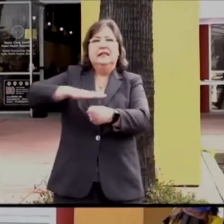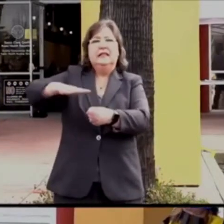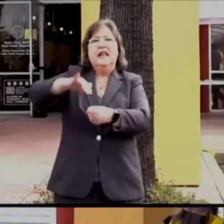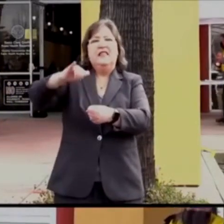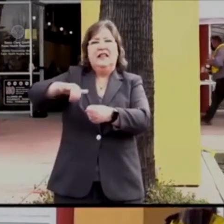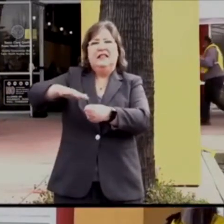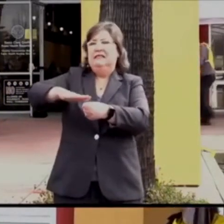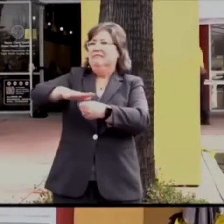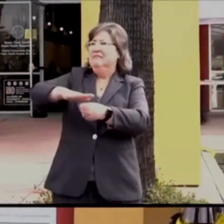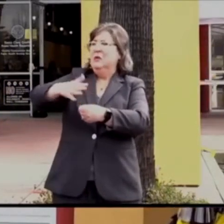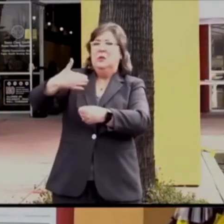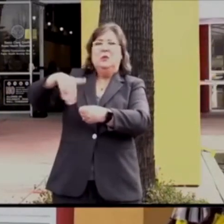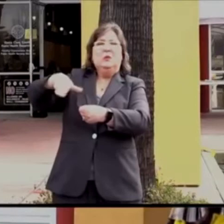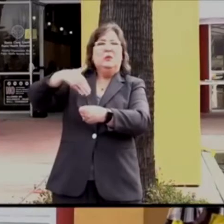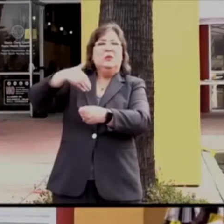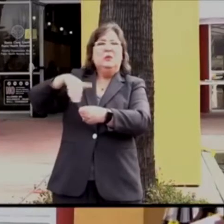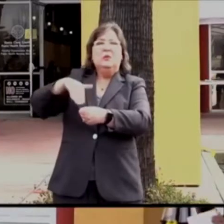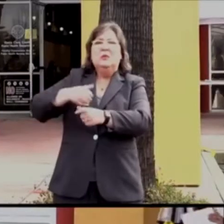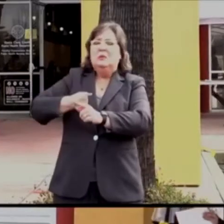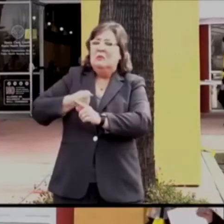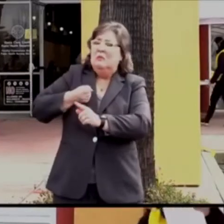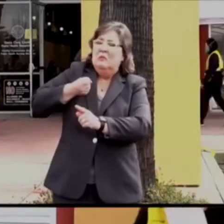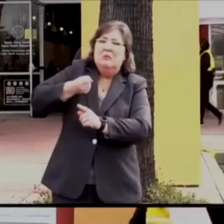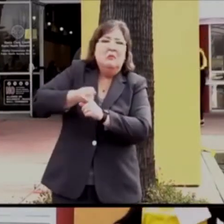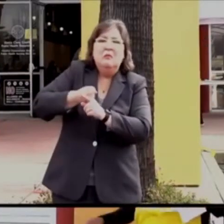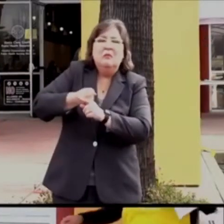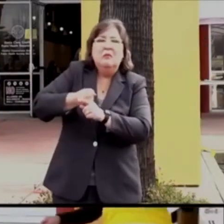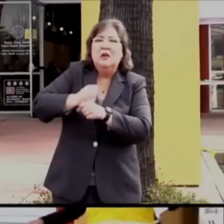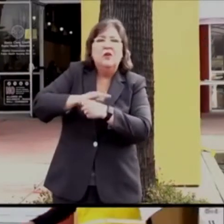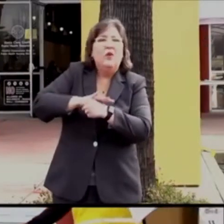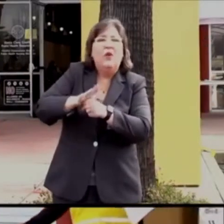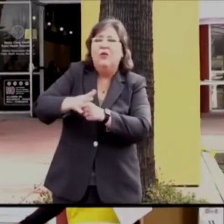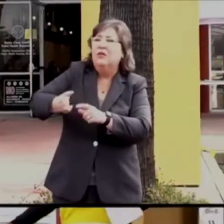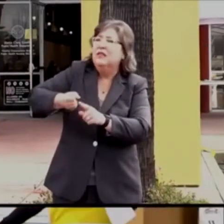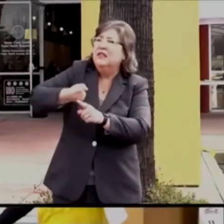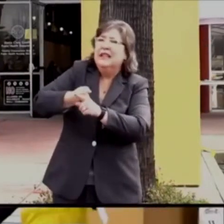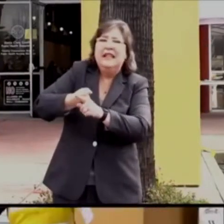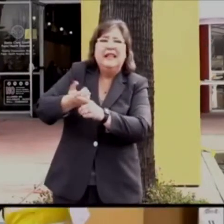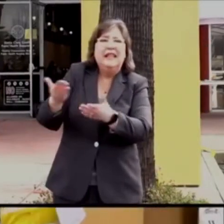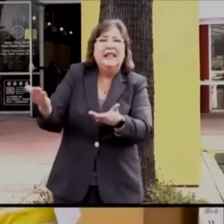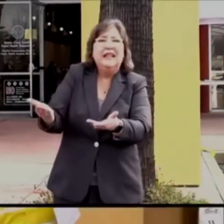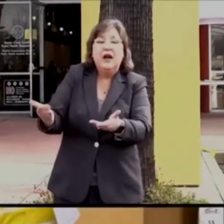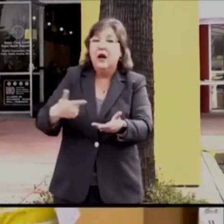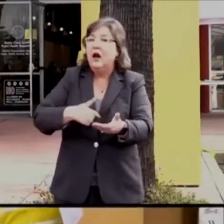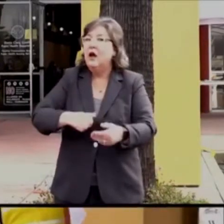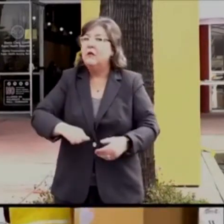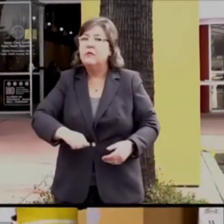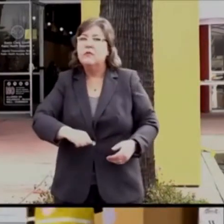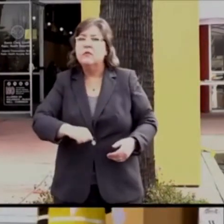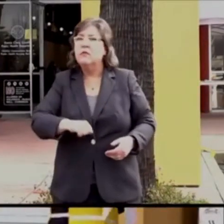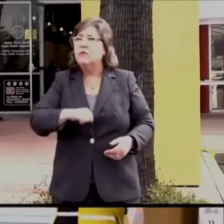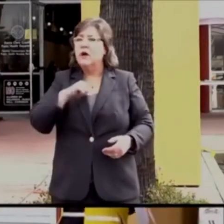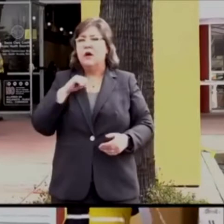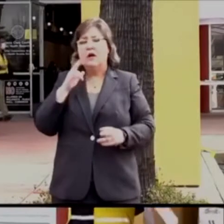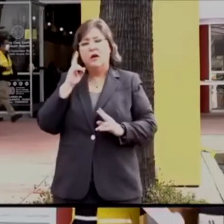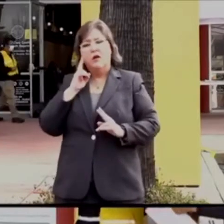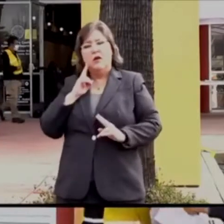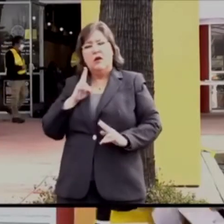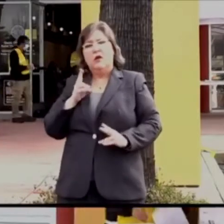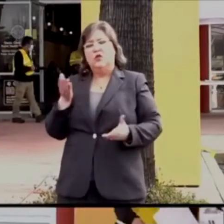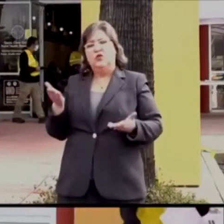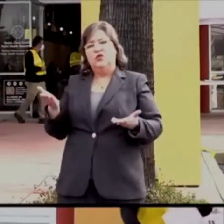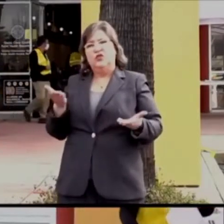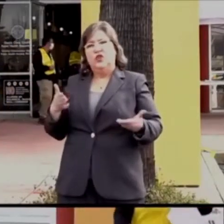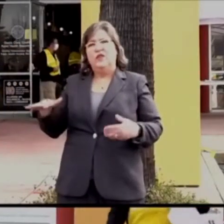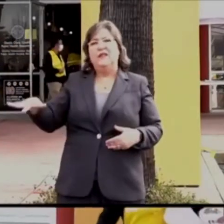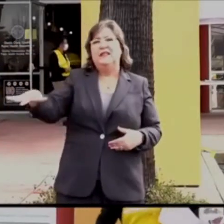that I'm very proud to let you know that I represent with great honor. We're thankful to our Supervisor,